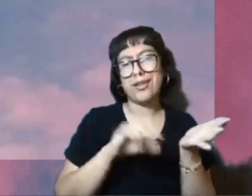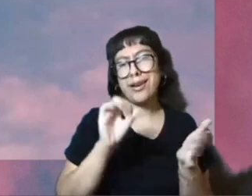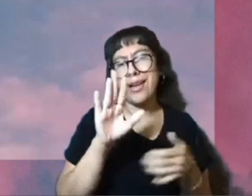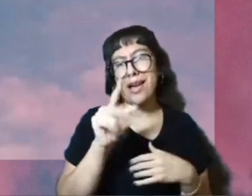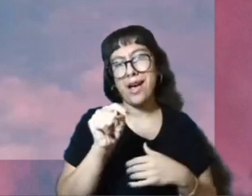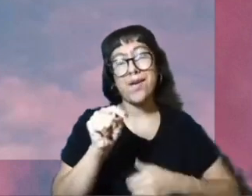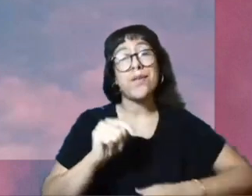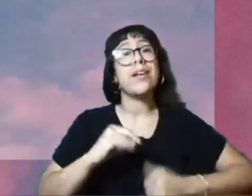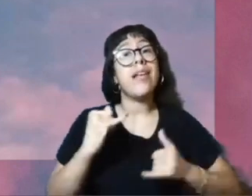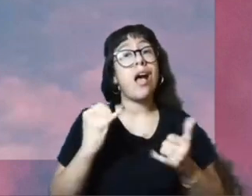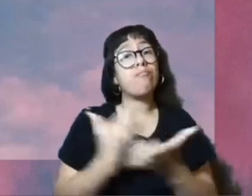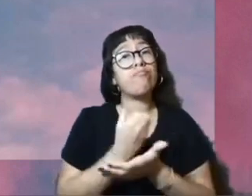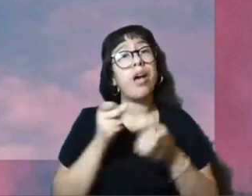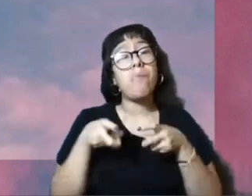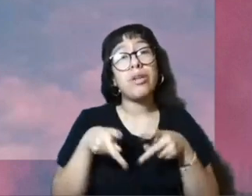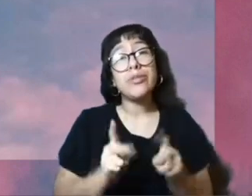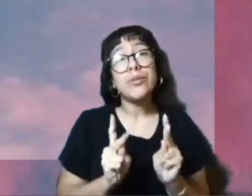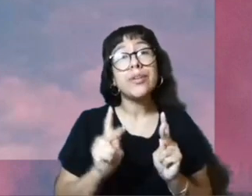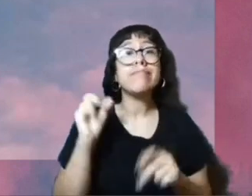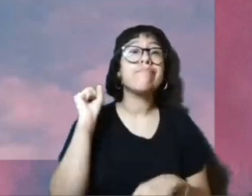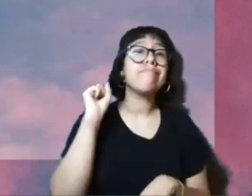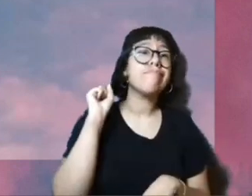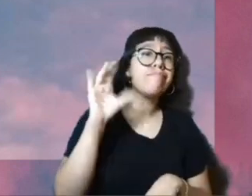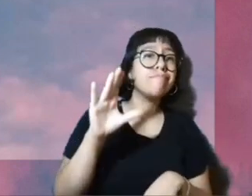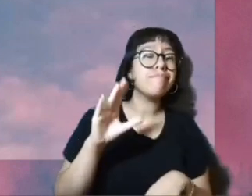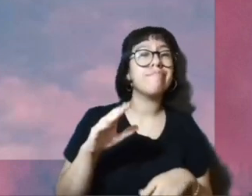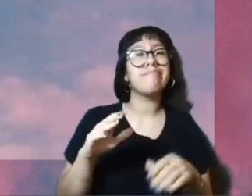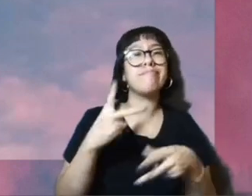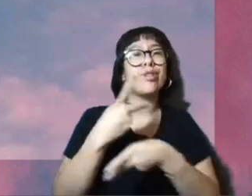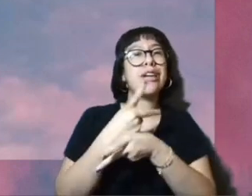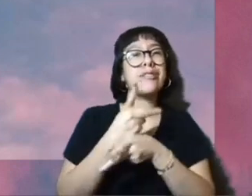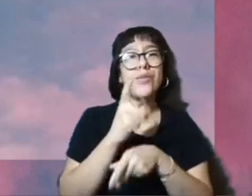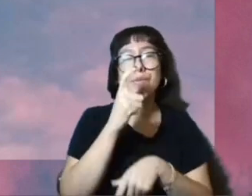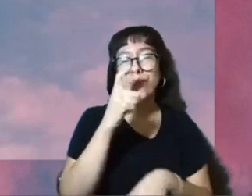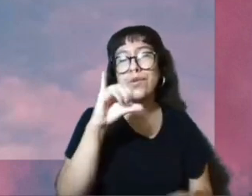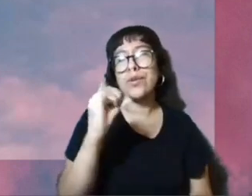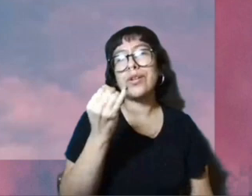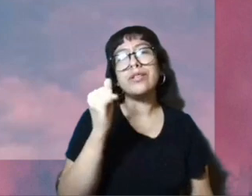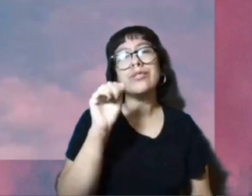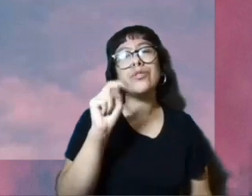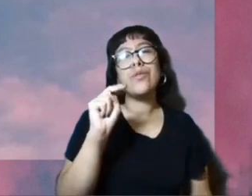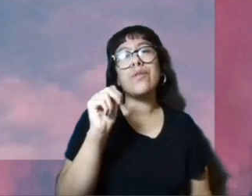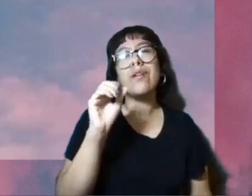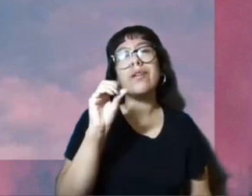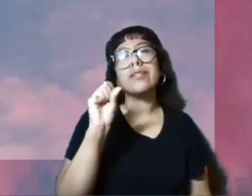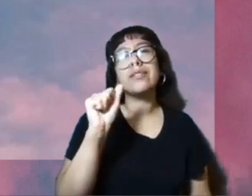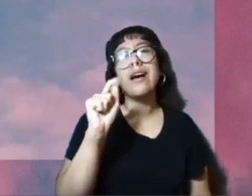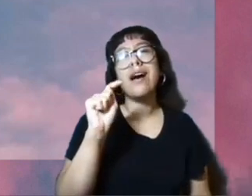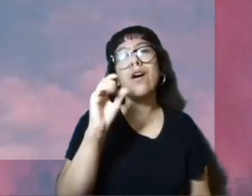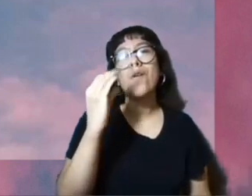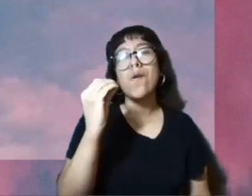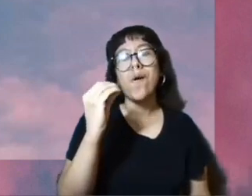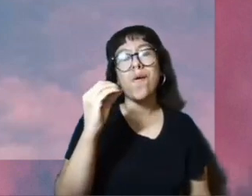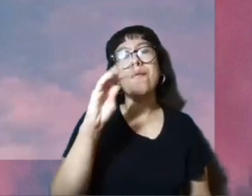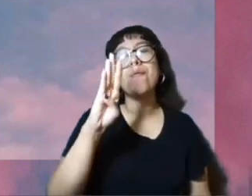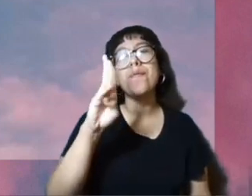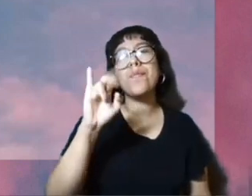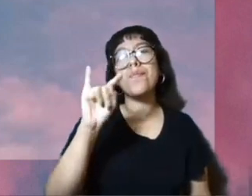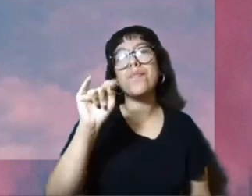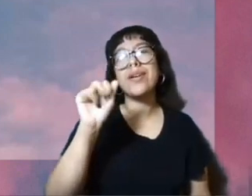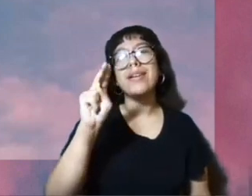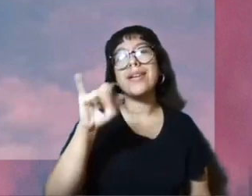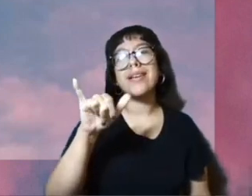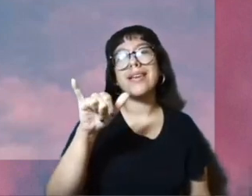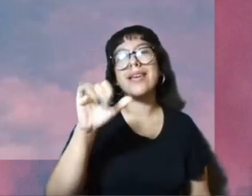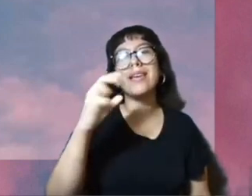I want to take this opportunity real quick to just shout out our production squad, Joan Osado, Brittany White, for getting us looking good, sounding